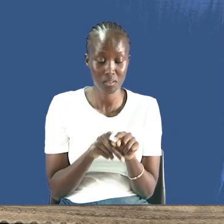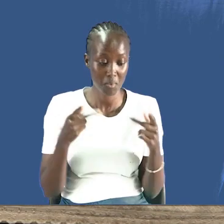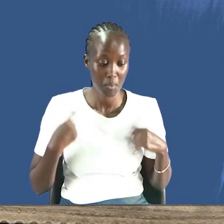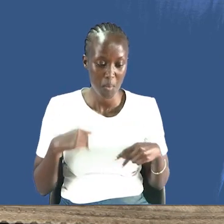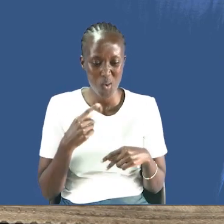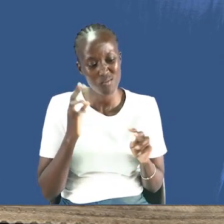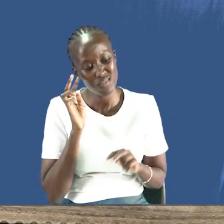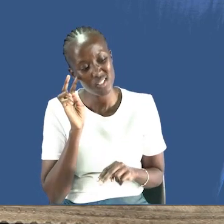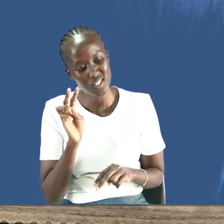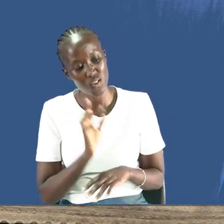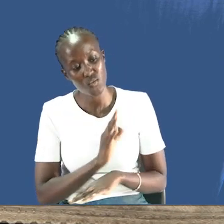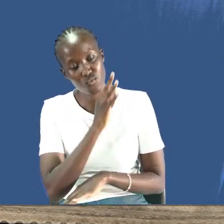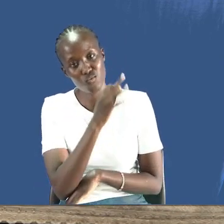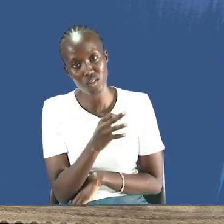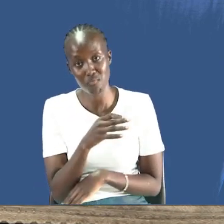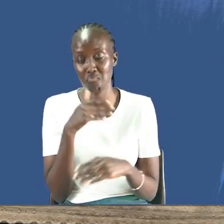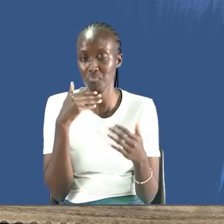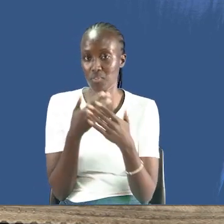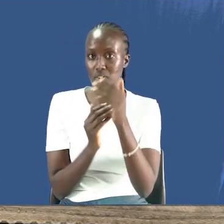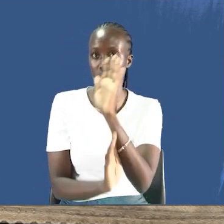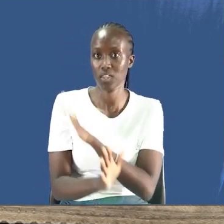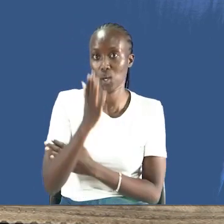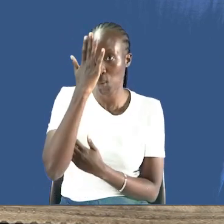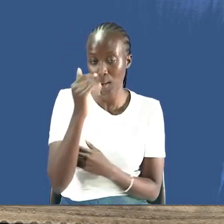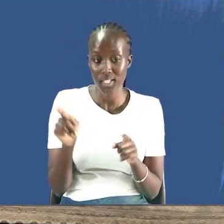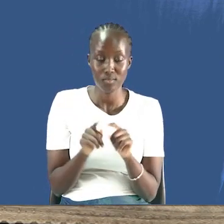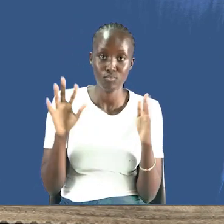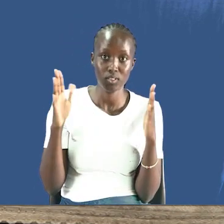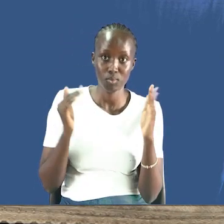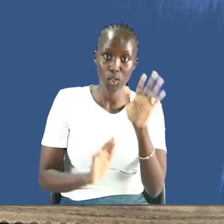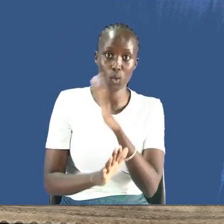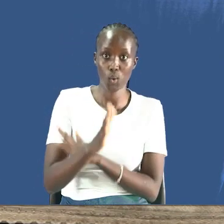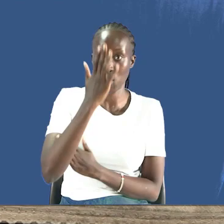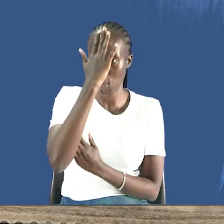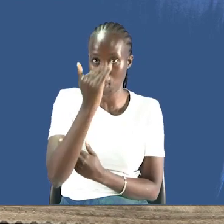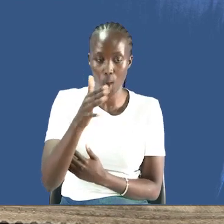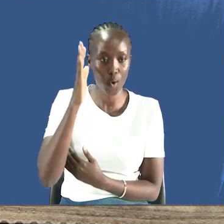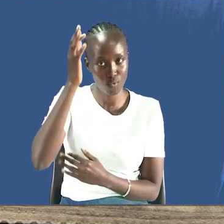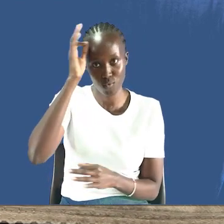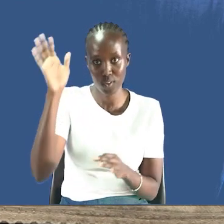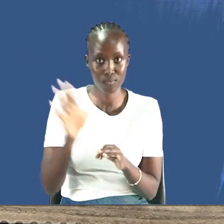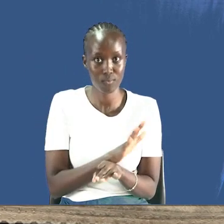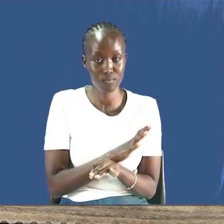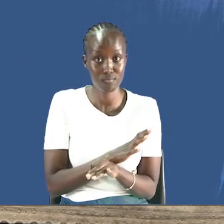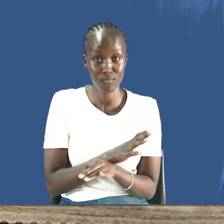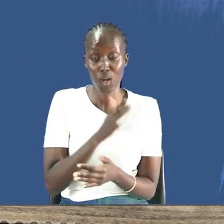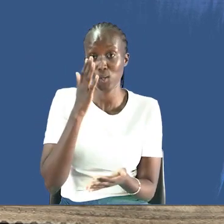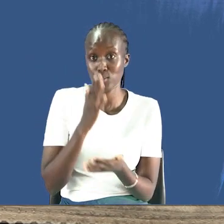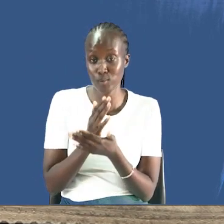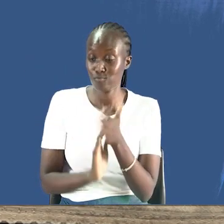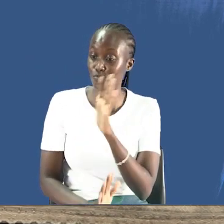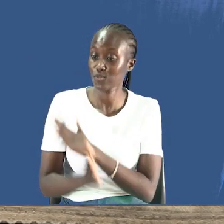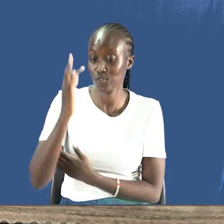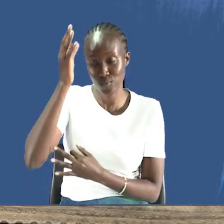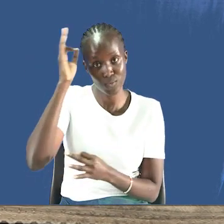watch this in future, we are thanking God. We are celebrating the faithfulness of God, because the Lord has been there for